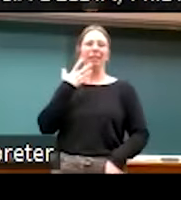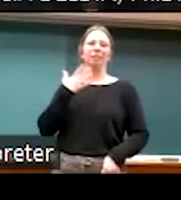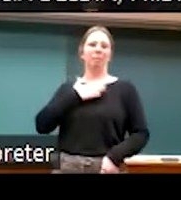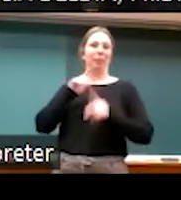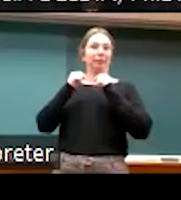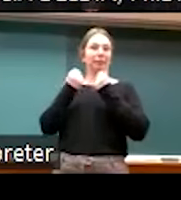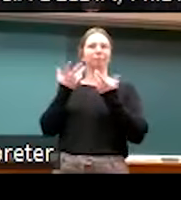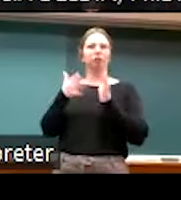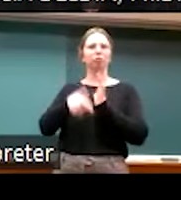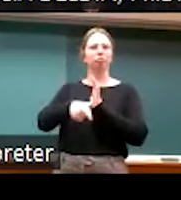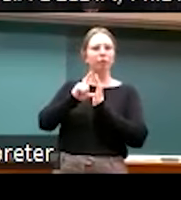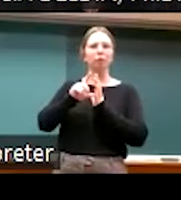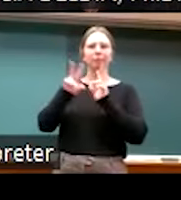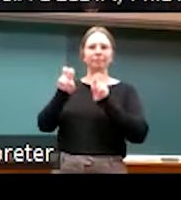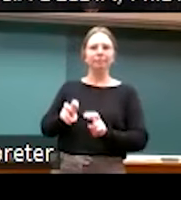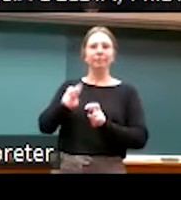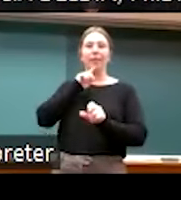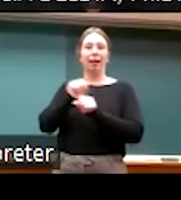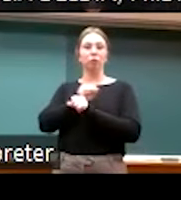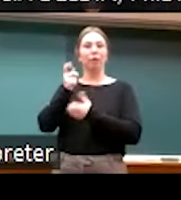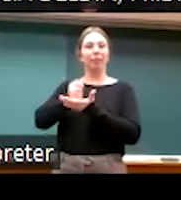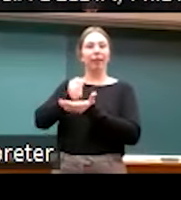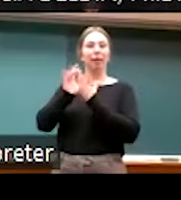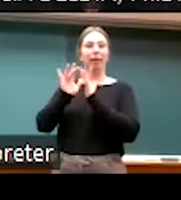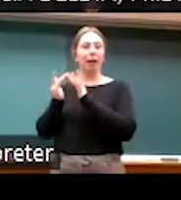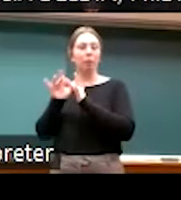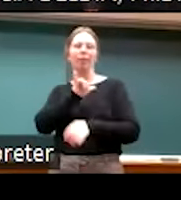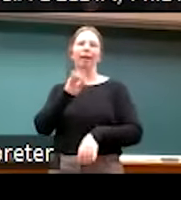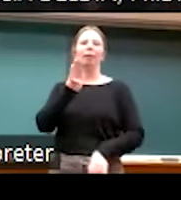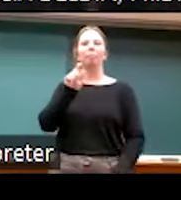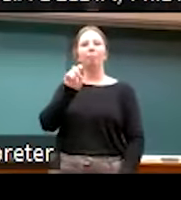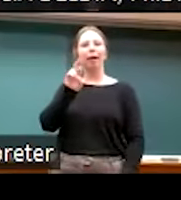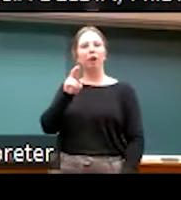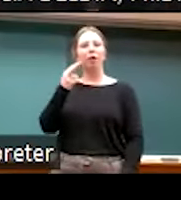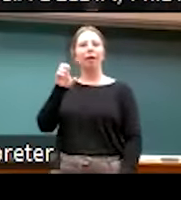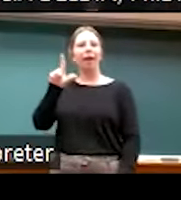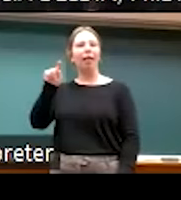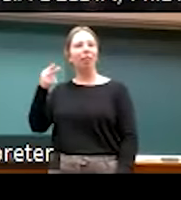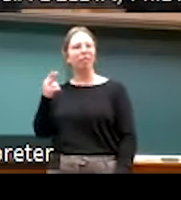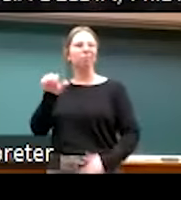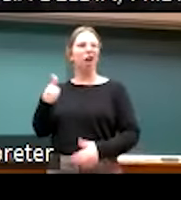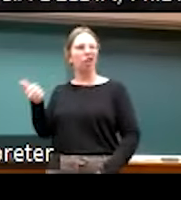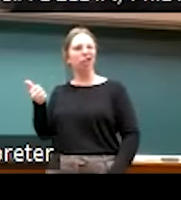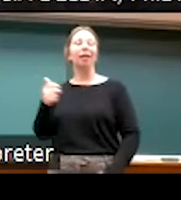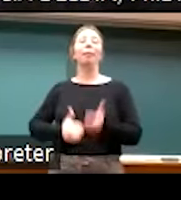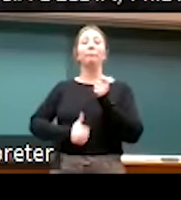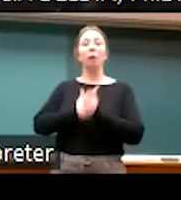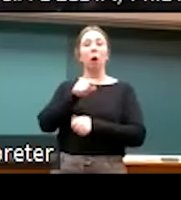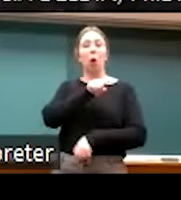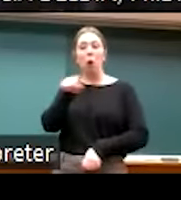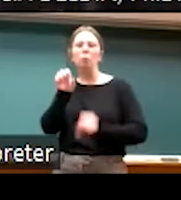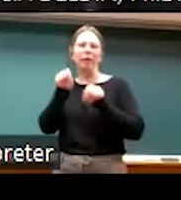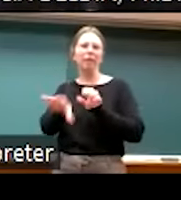a review of the actual therapy networks like BetterHelp and other ones. And most of those, we can find one actually